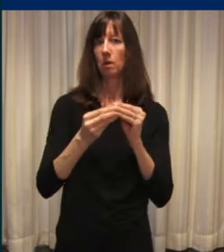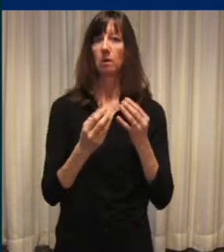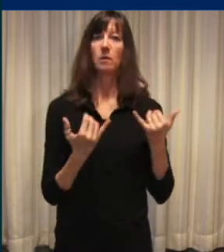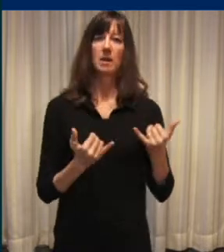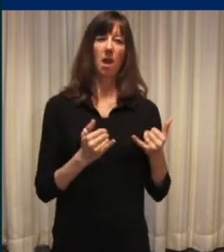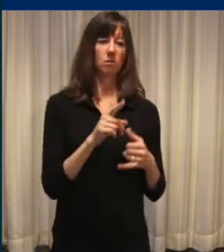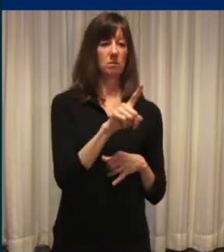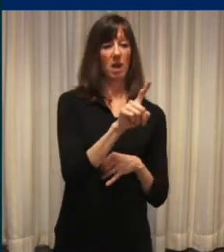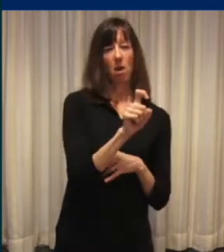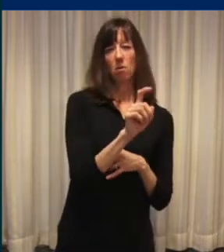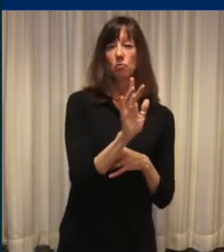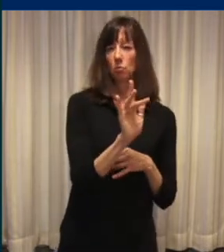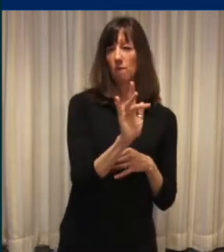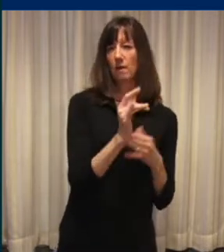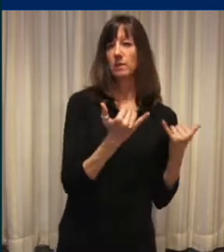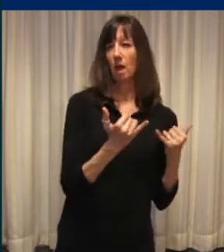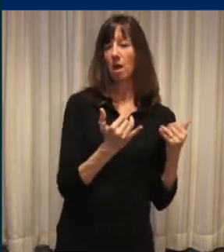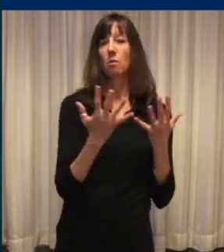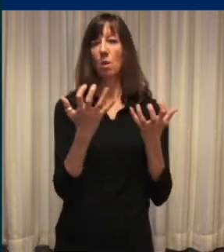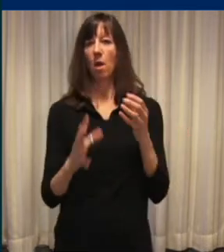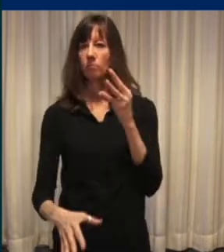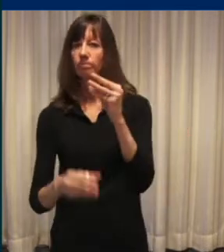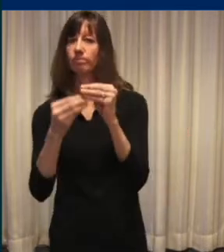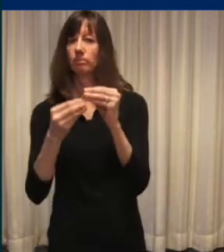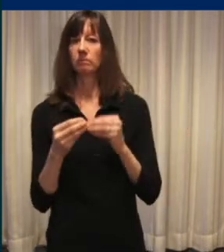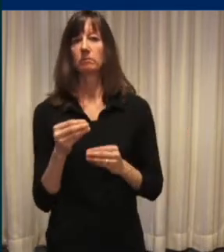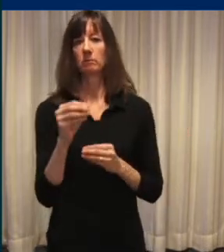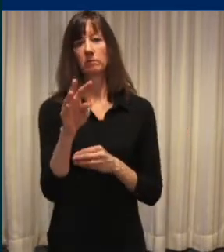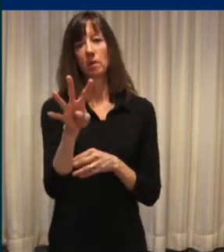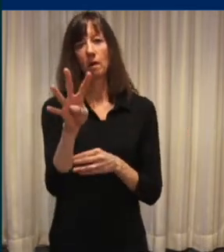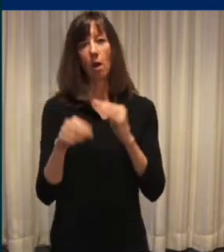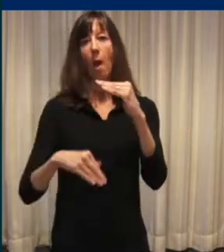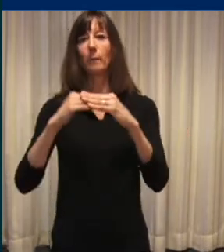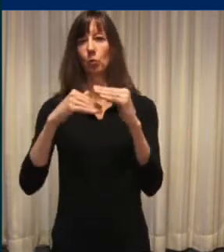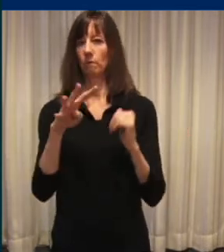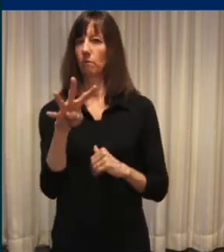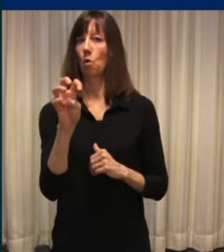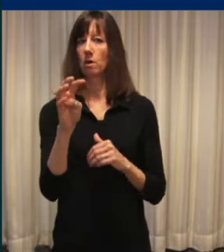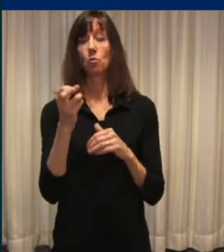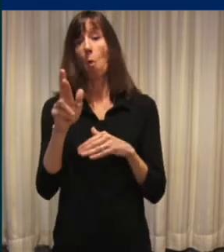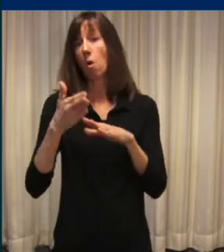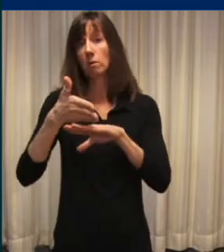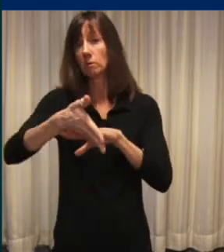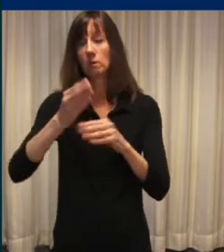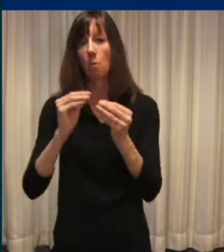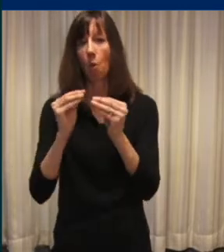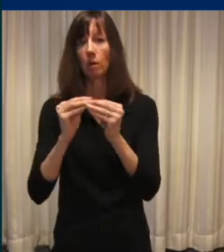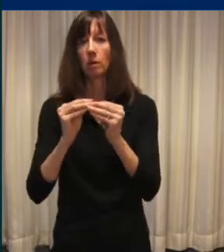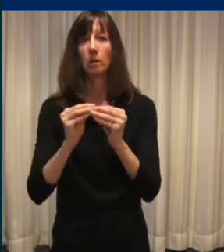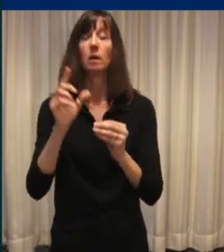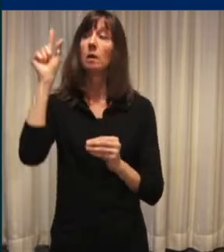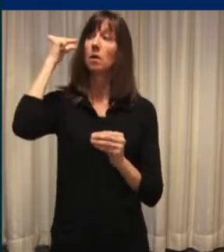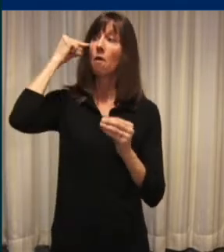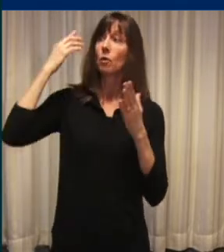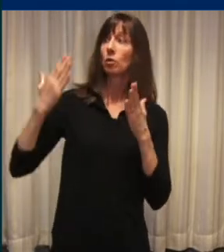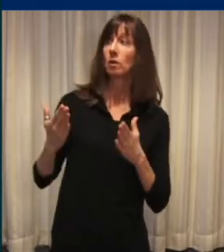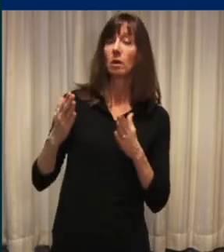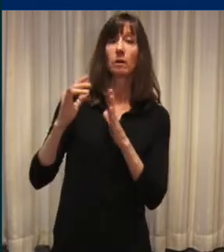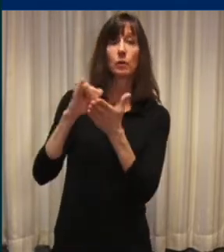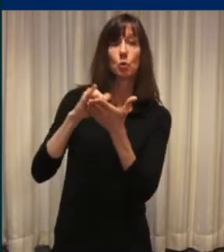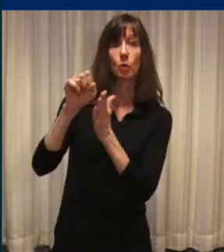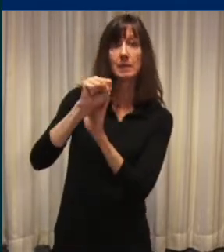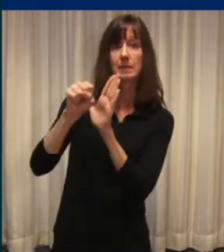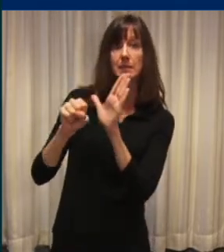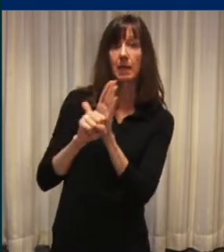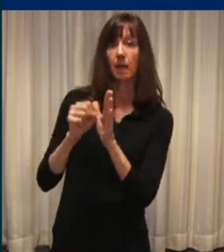125. So last week we announced, with the help and the support of Governor Cuomo and New York State, that we're going to take the old